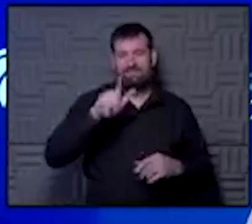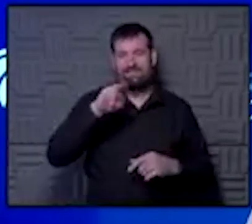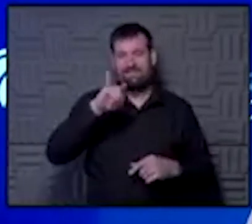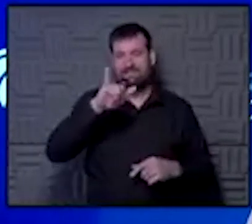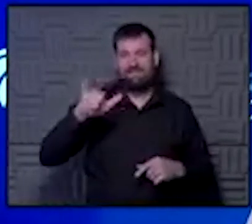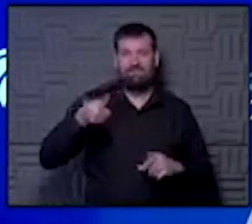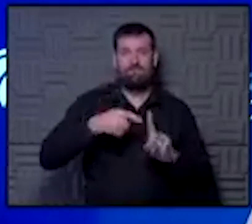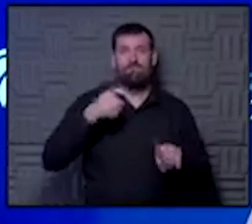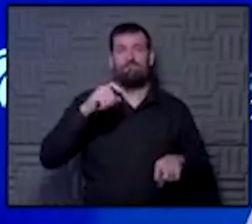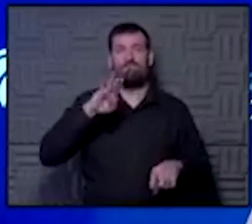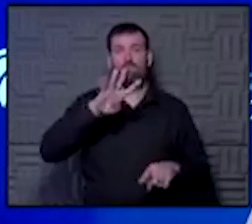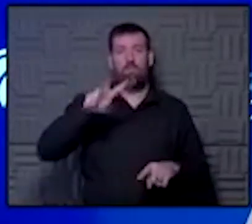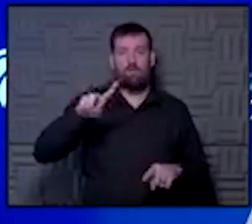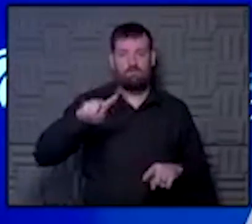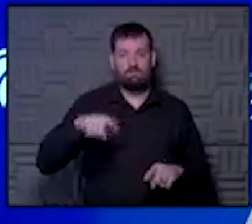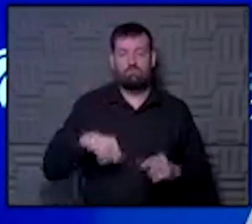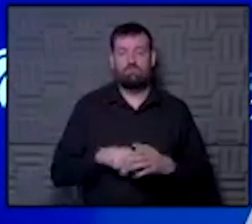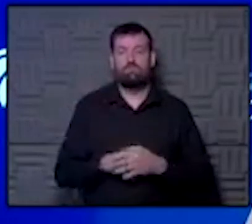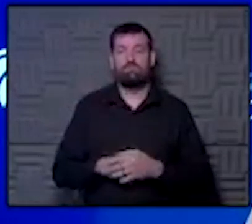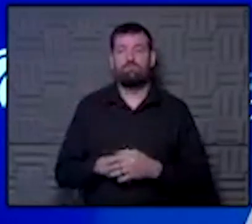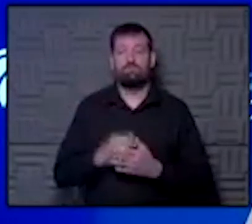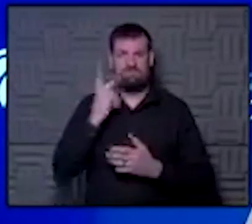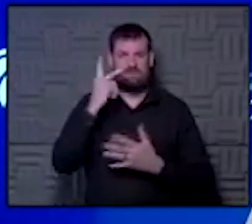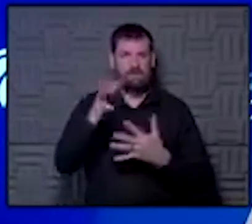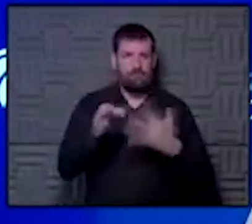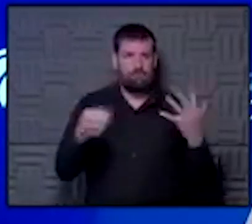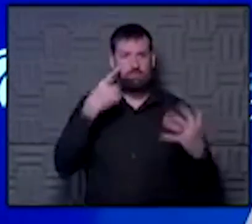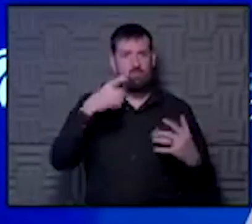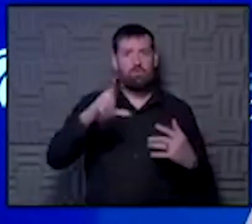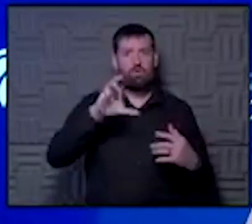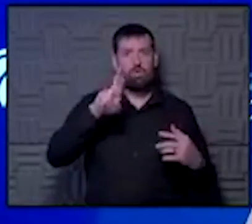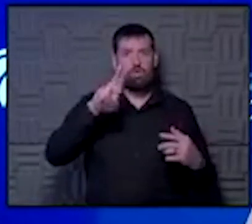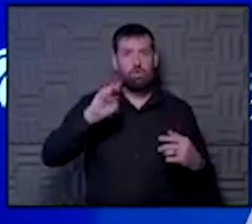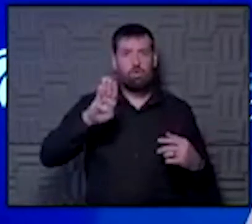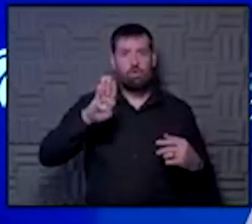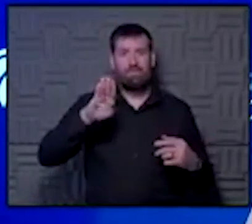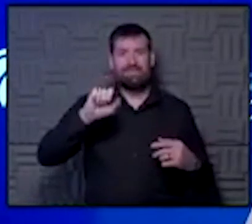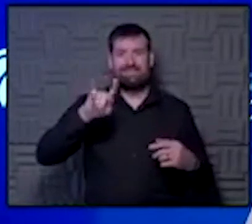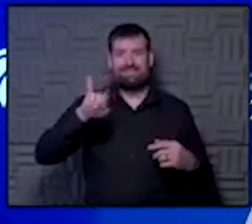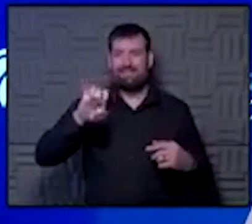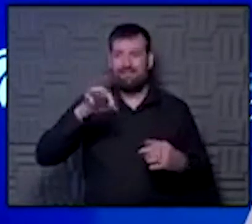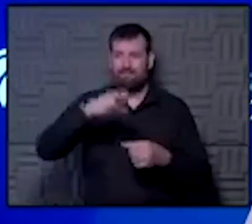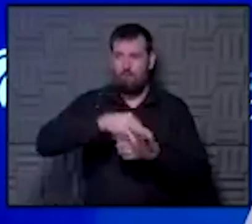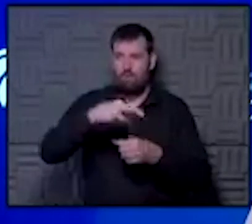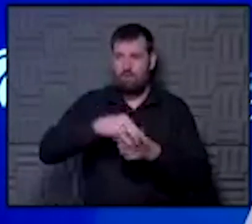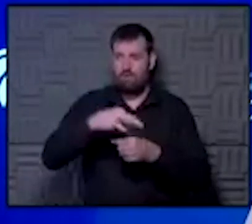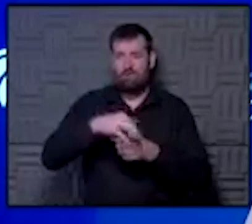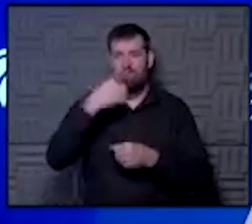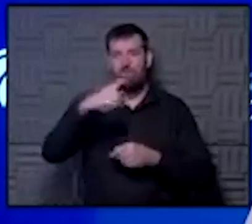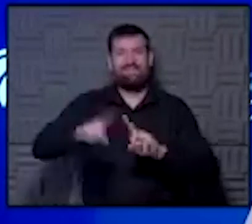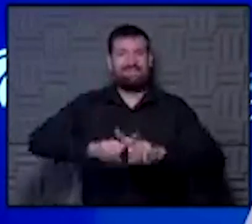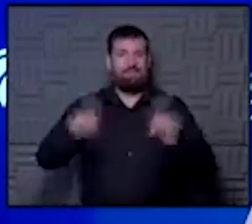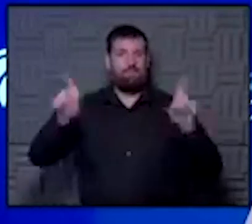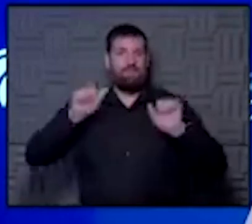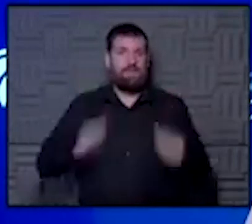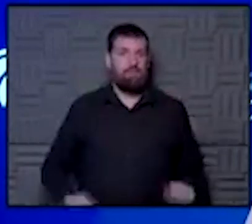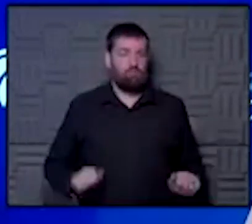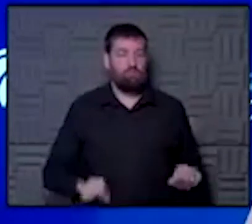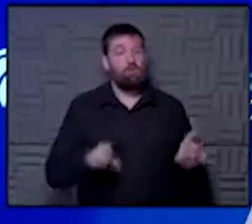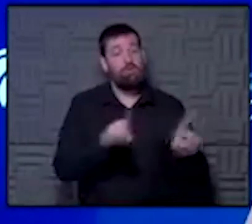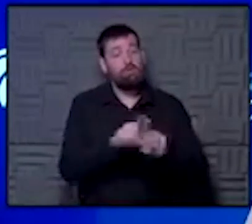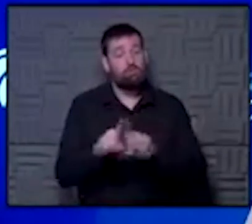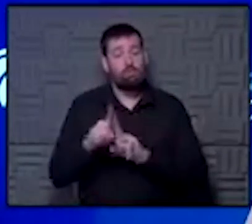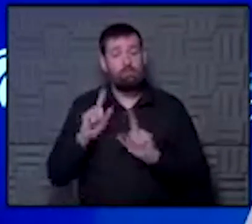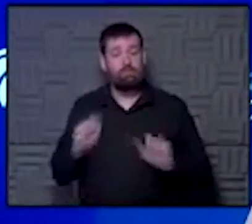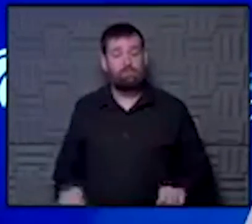41. We are seeing an option for curbside voting on Election Day for folks who are differently abled, and also potentially for folks